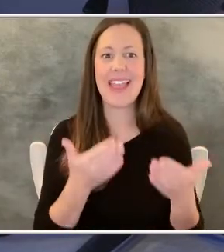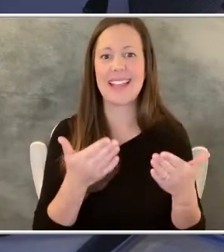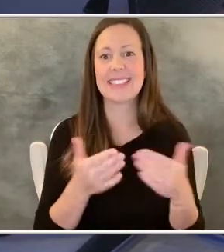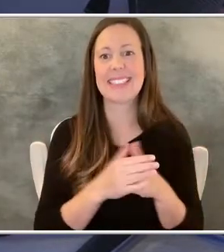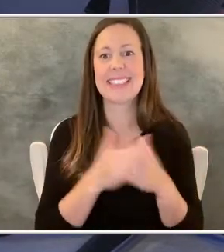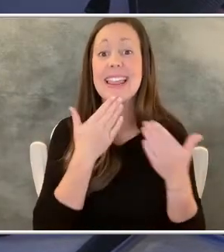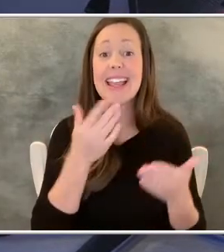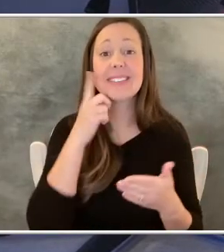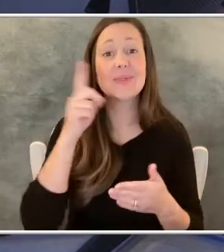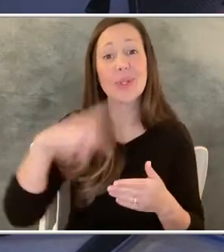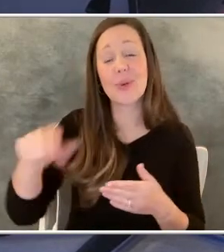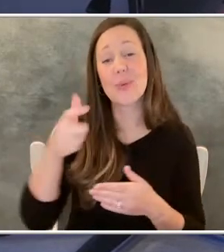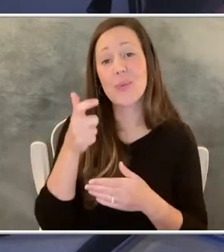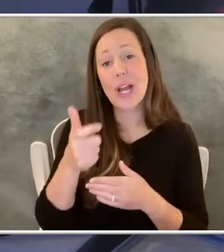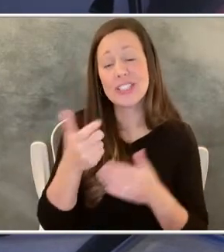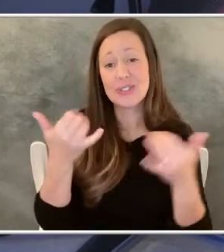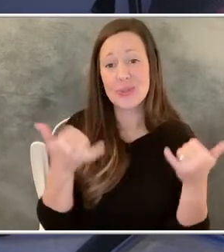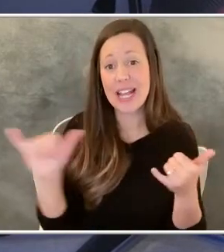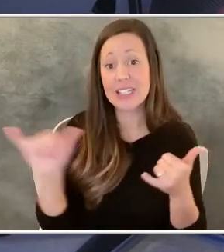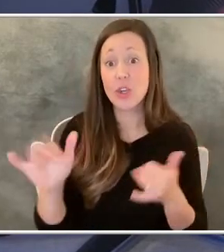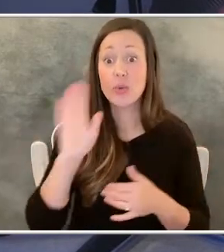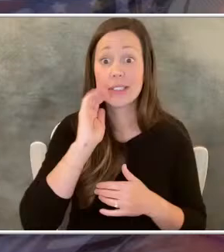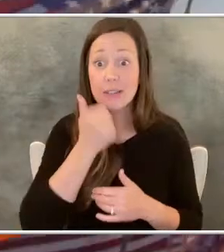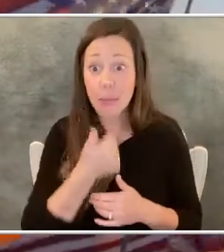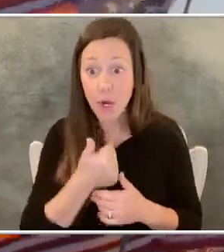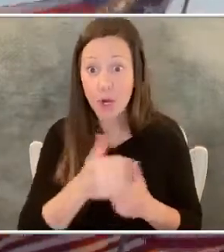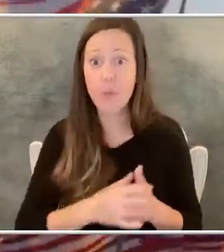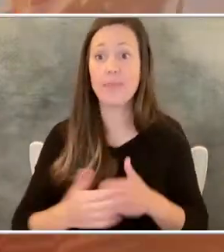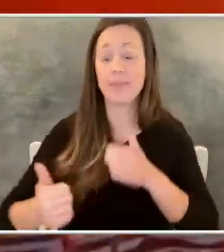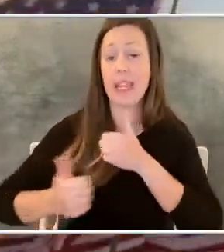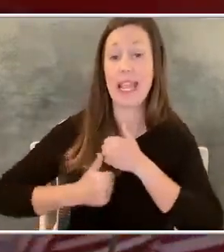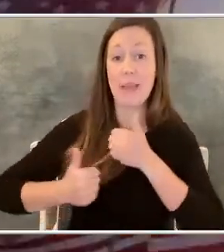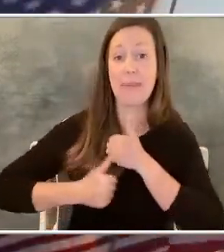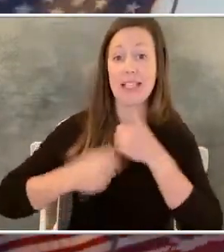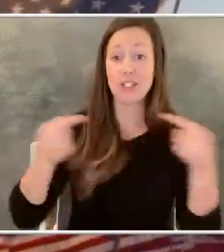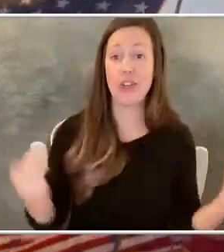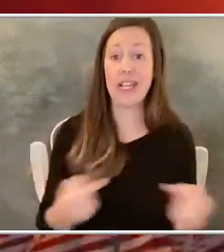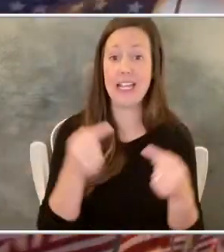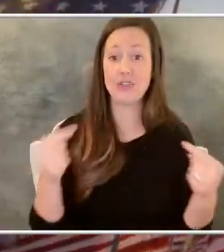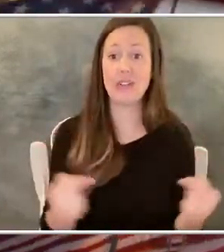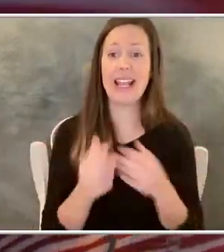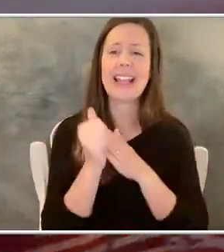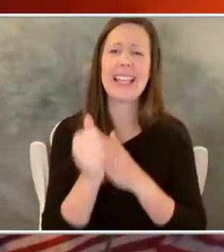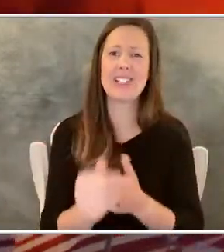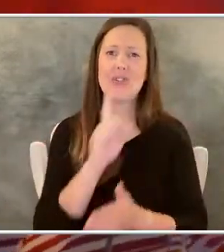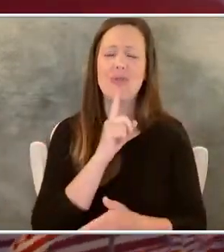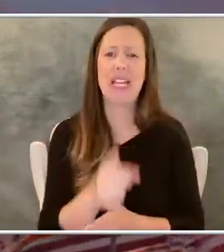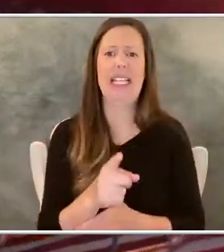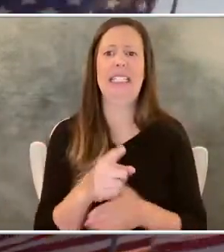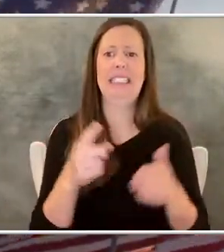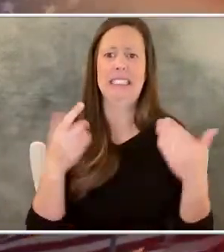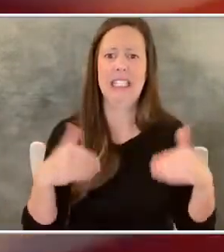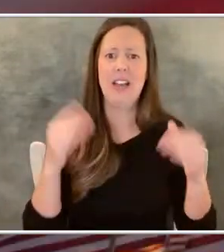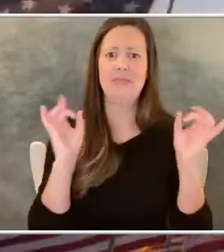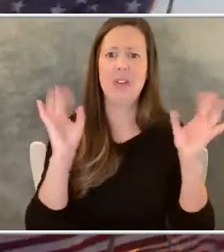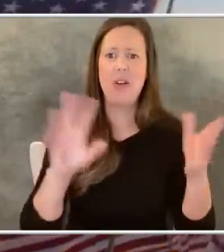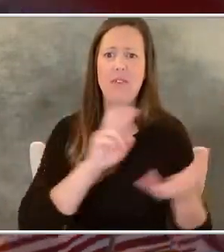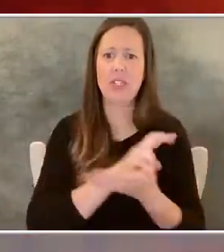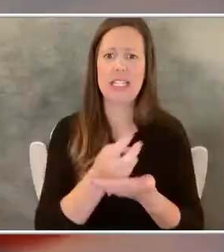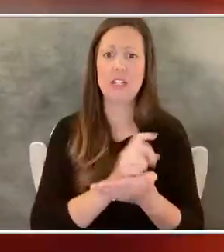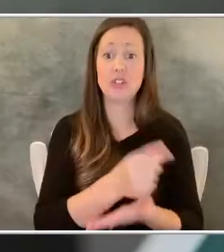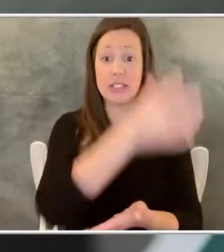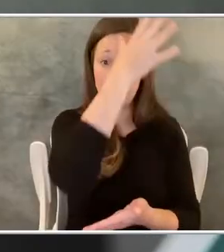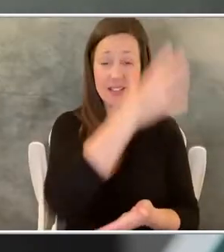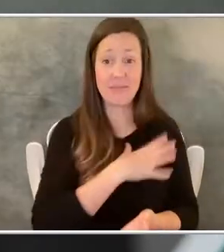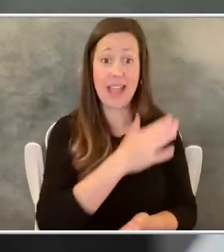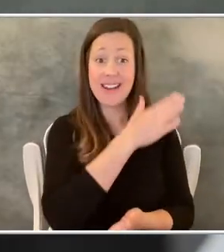with us. Coming up tomorrow, a military injury leads to powerful seizures this man never realized